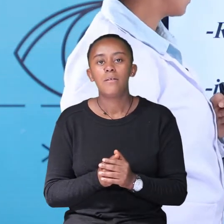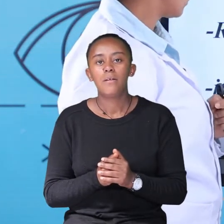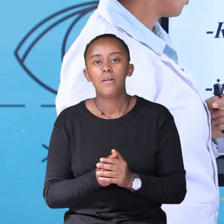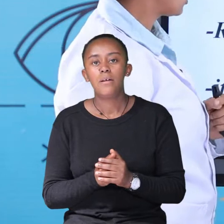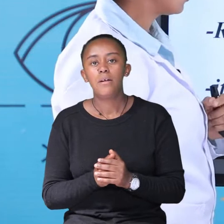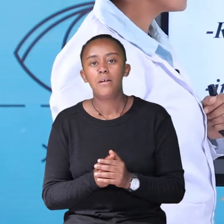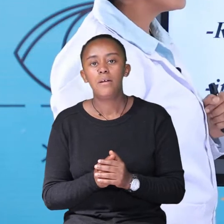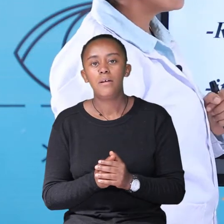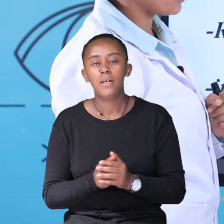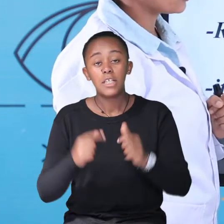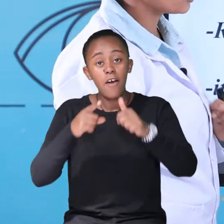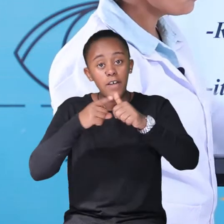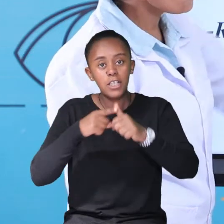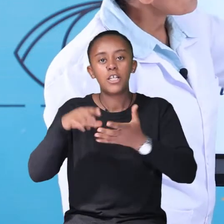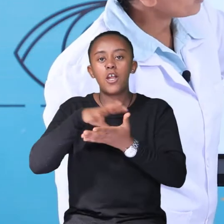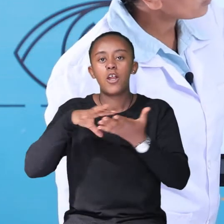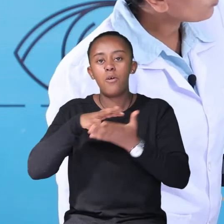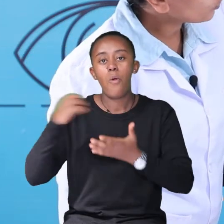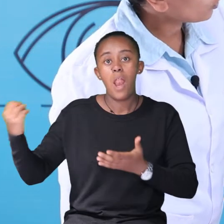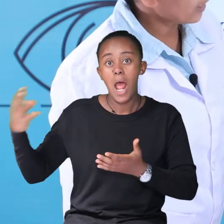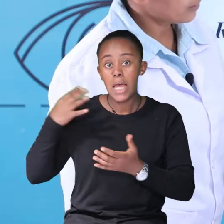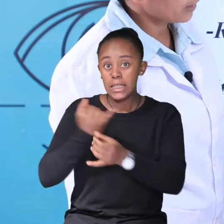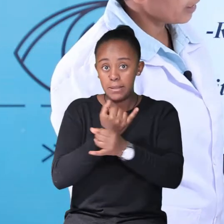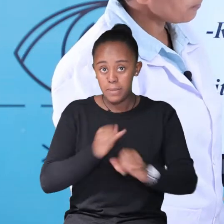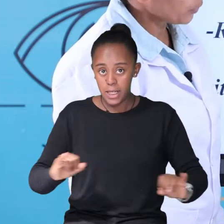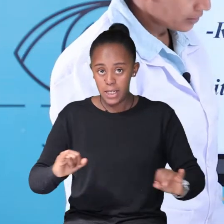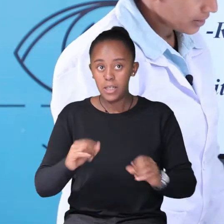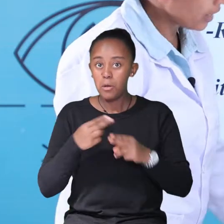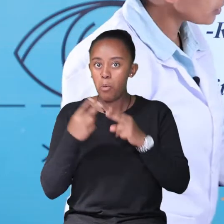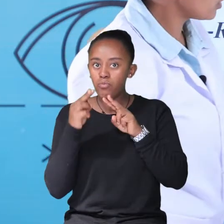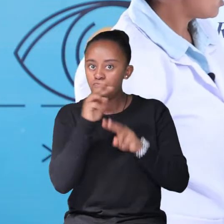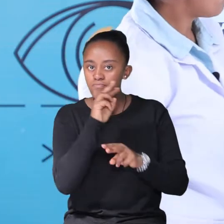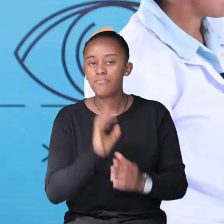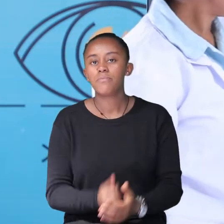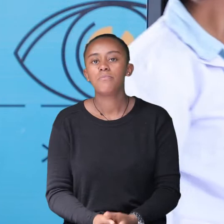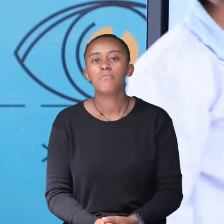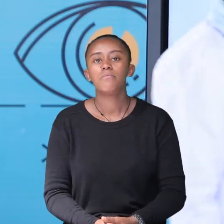of light-independent reaction. But if you look at the name, it says